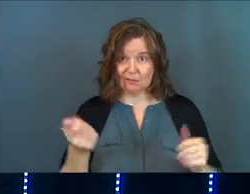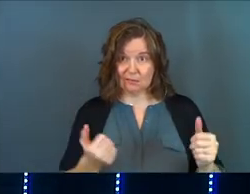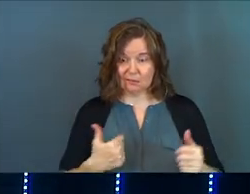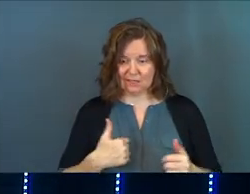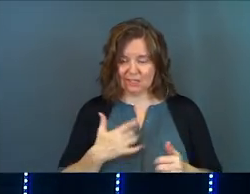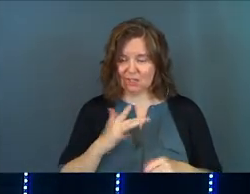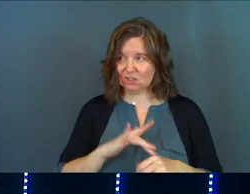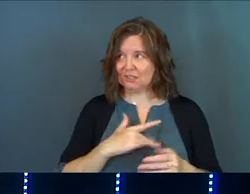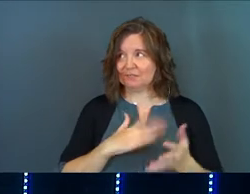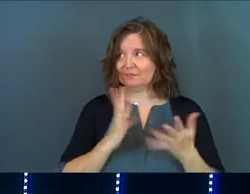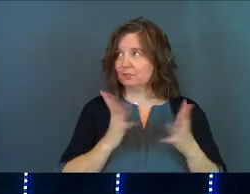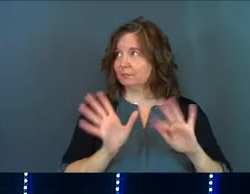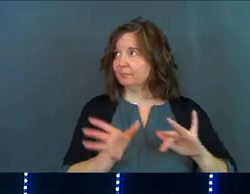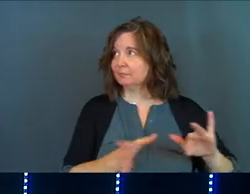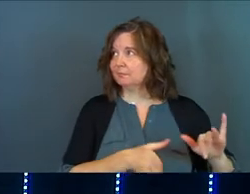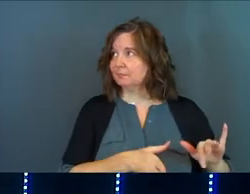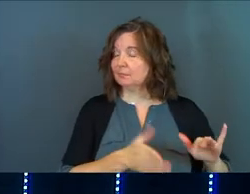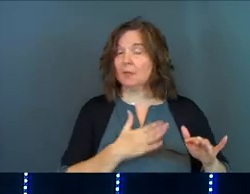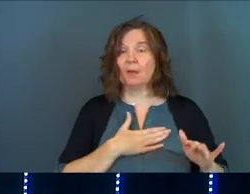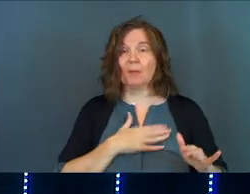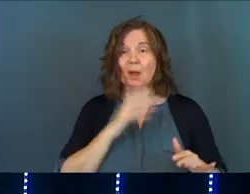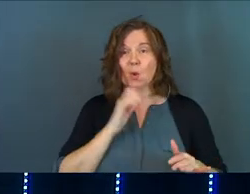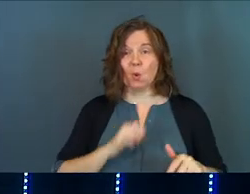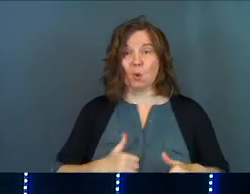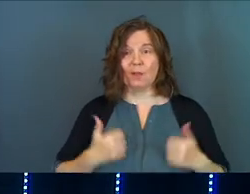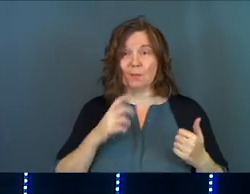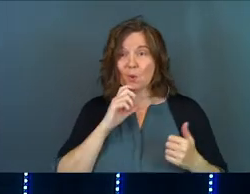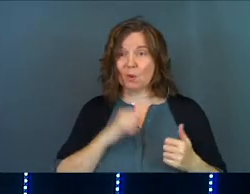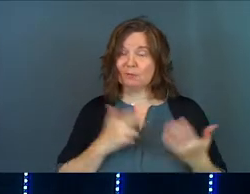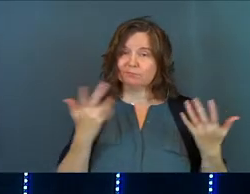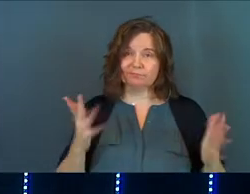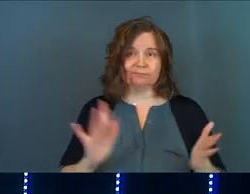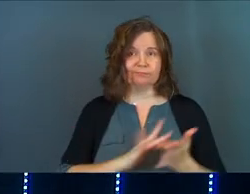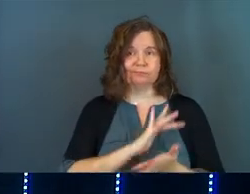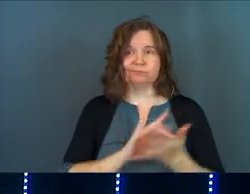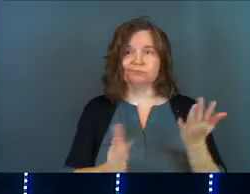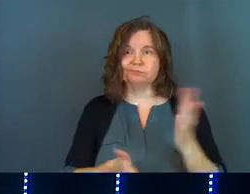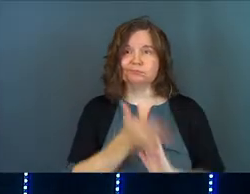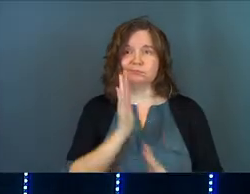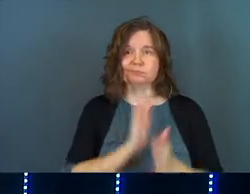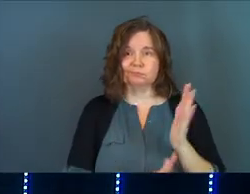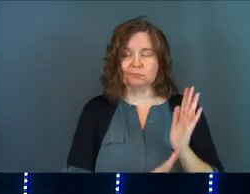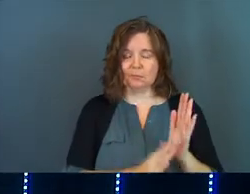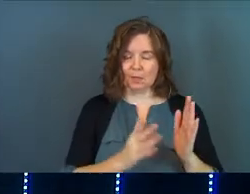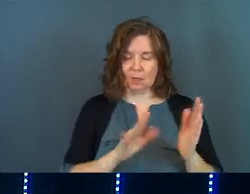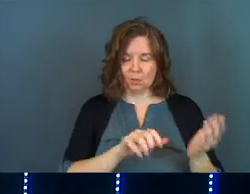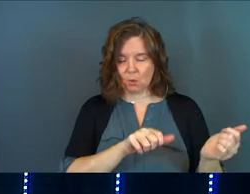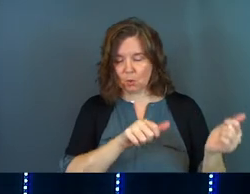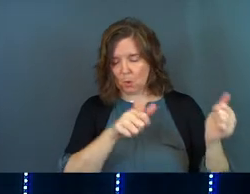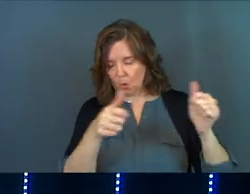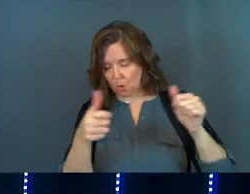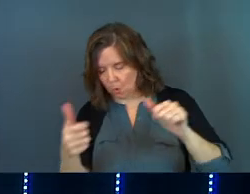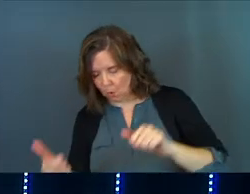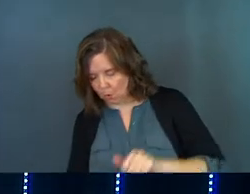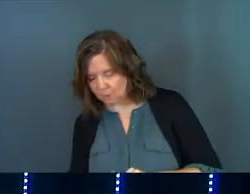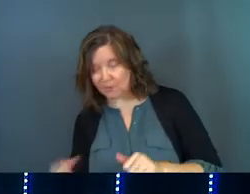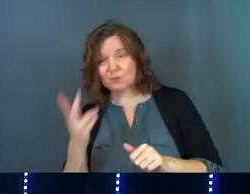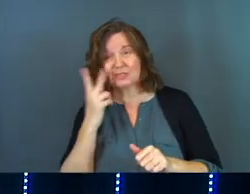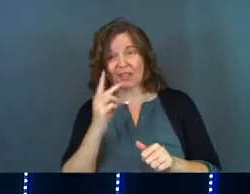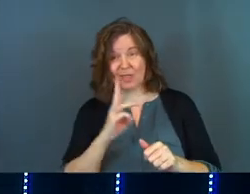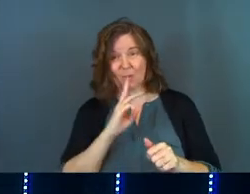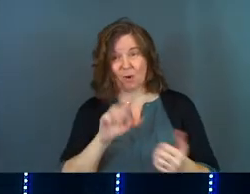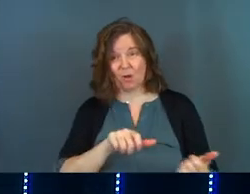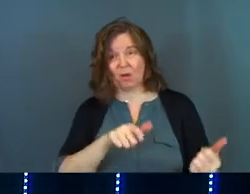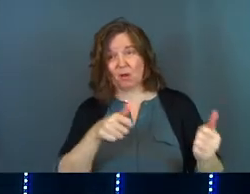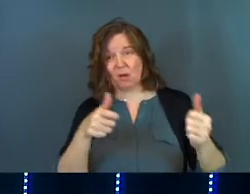I'm not going to touch him ever again. Like my old life is done. You go down under the water, like see that person going